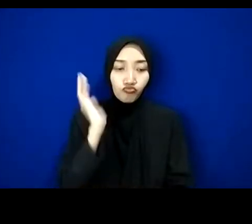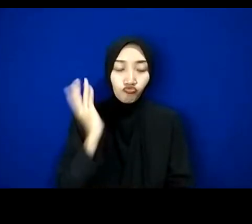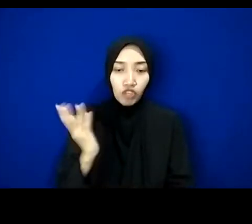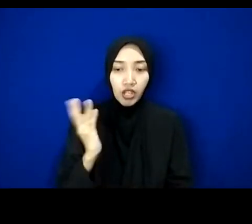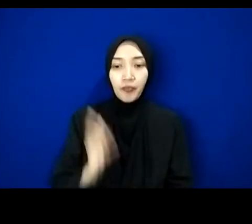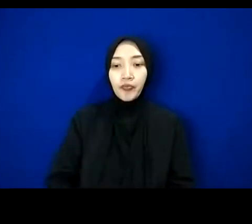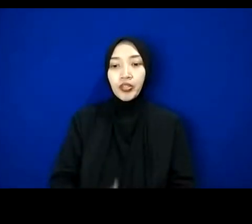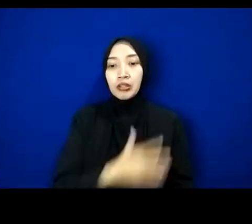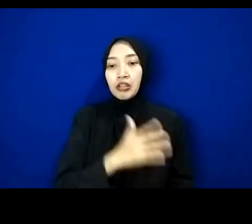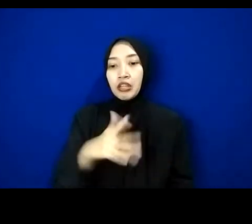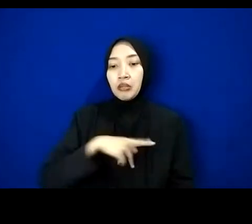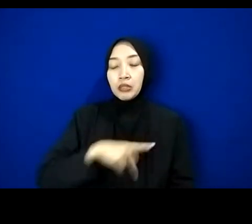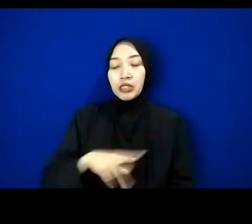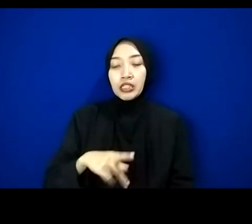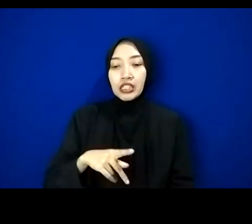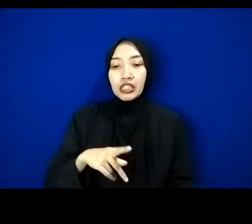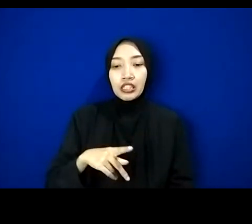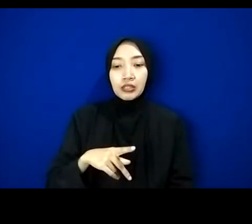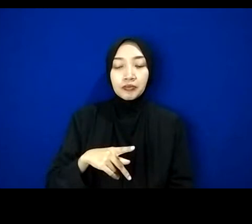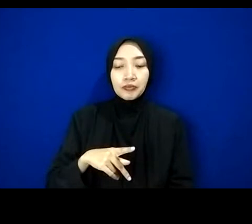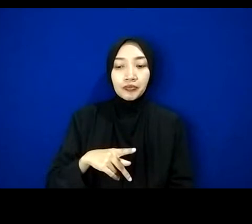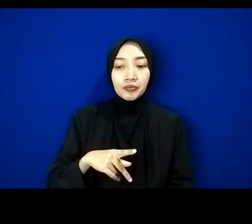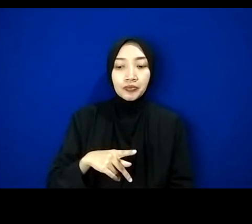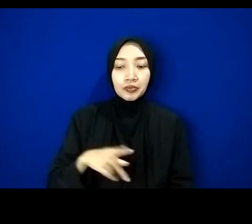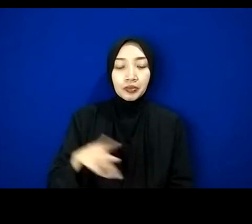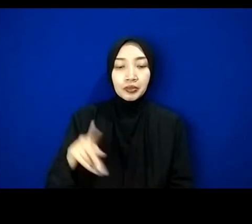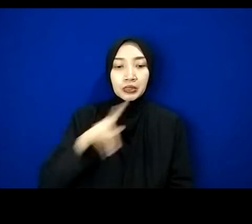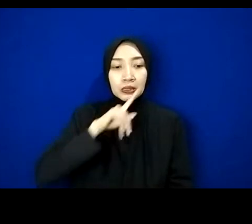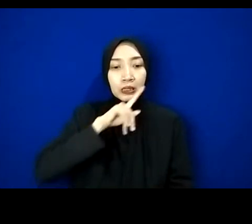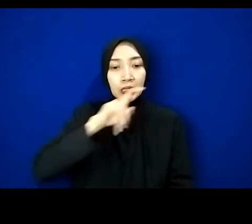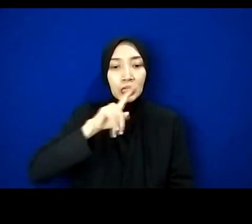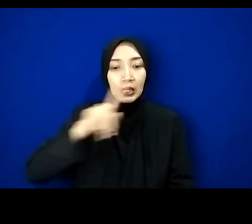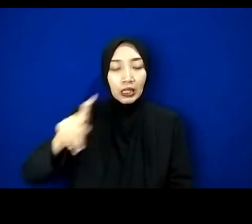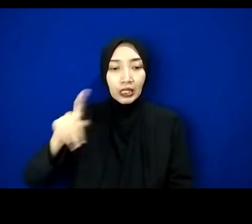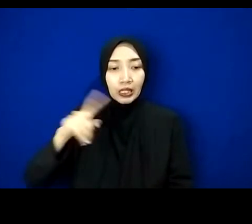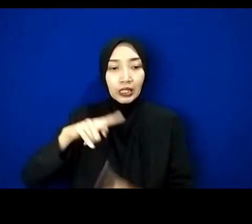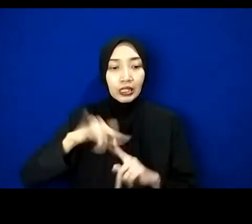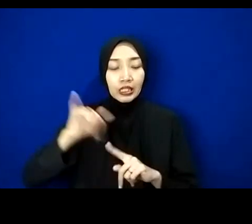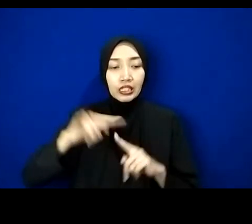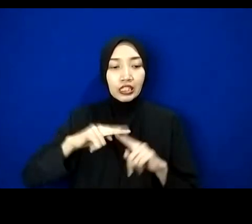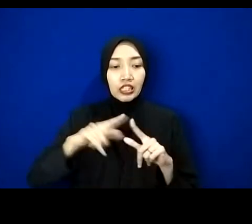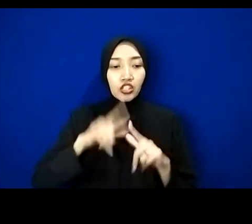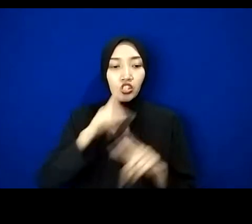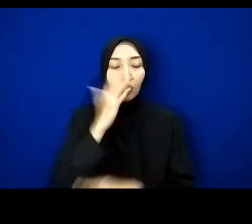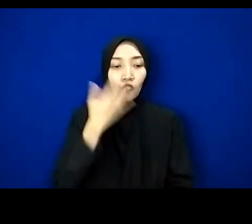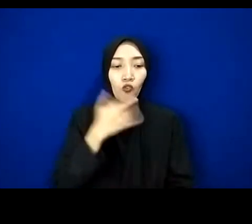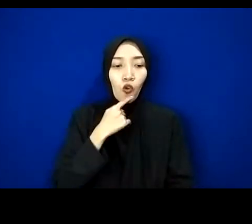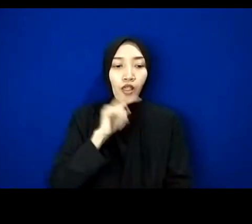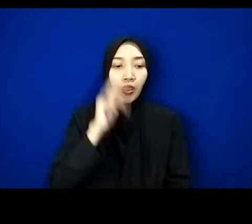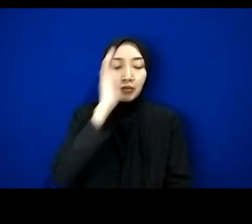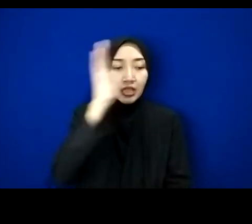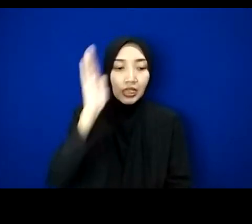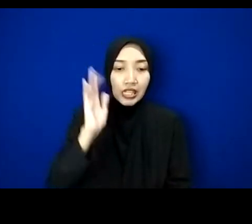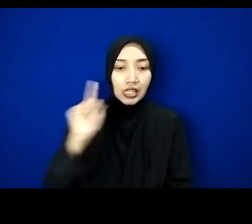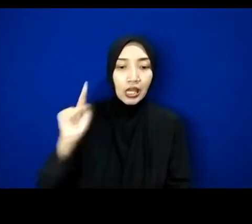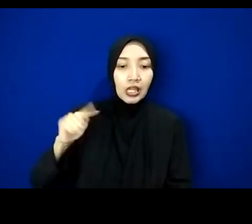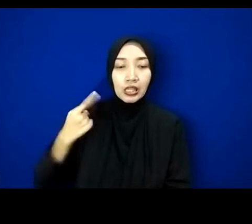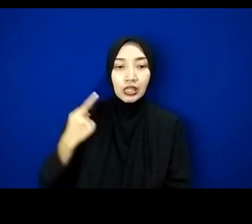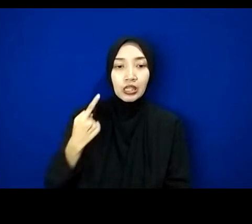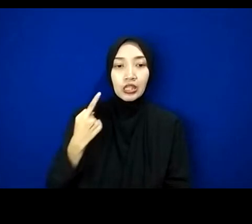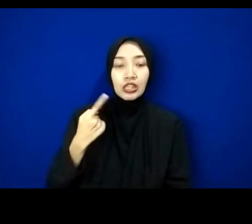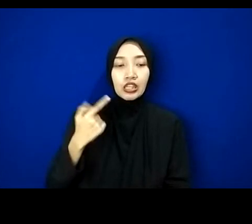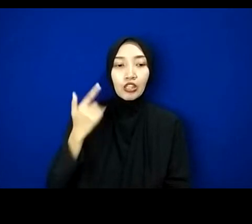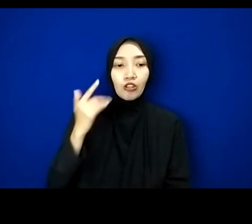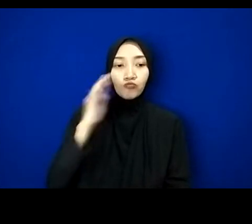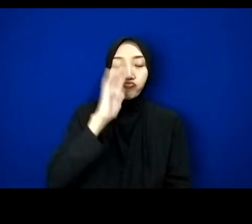ask Kak Tita about her presentation, or also to other speakers later, you also can write the questions